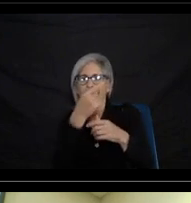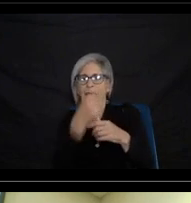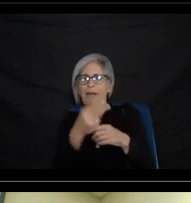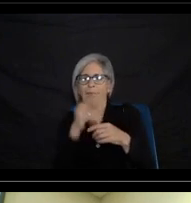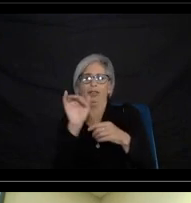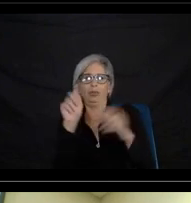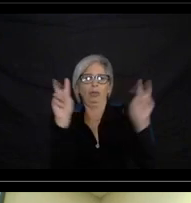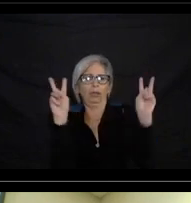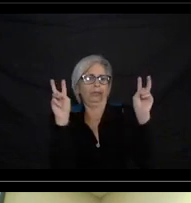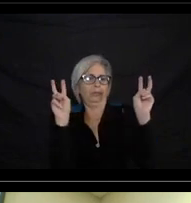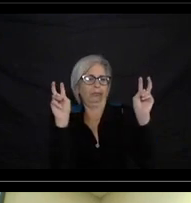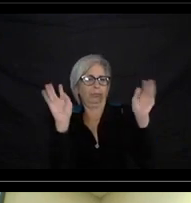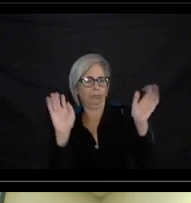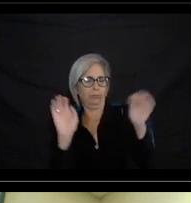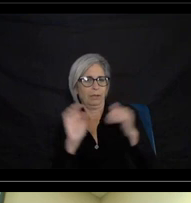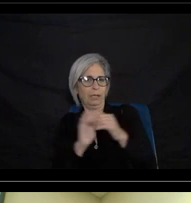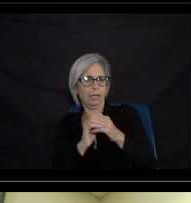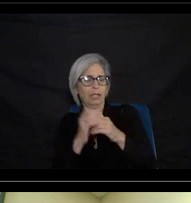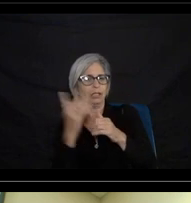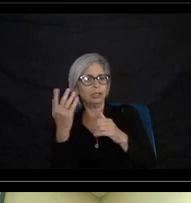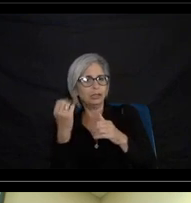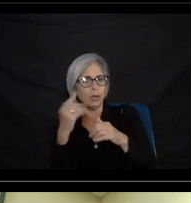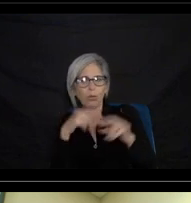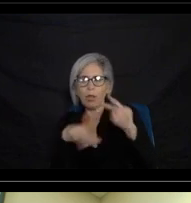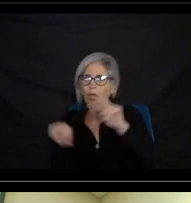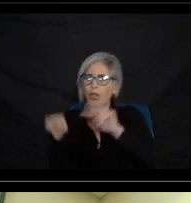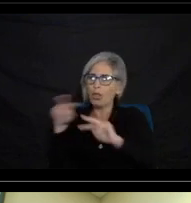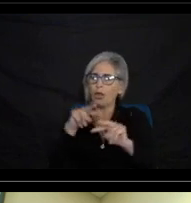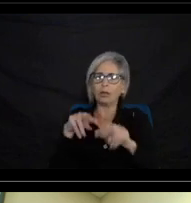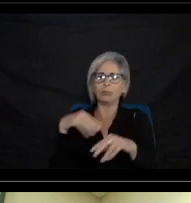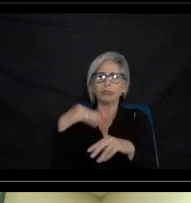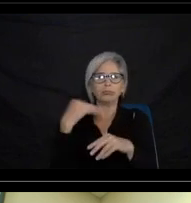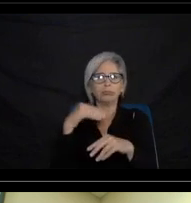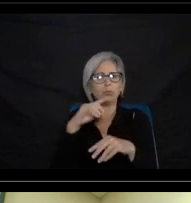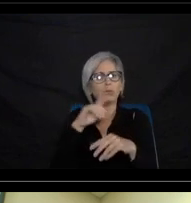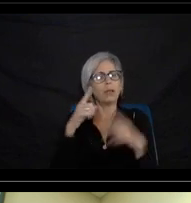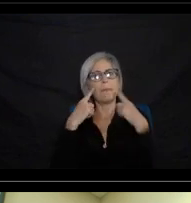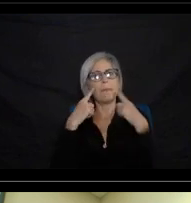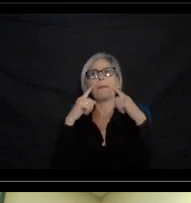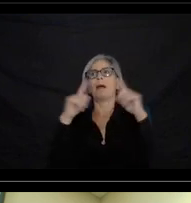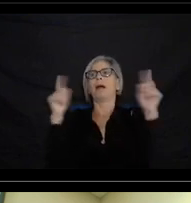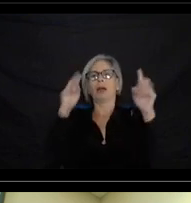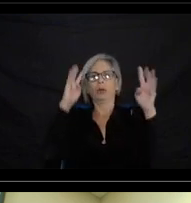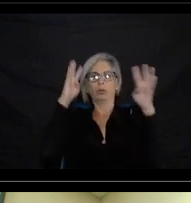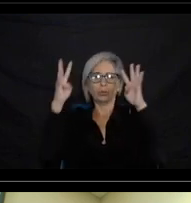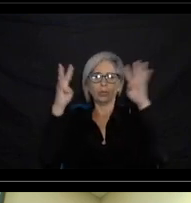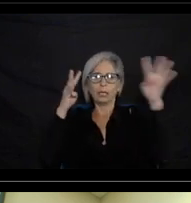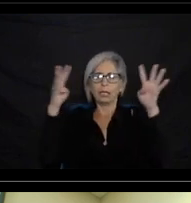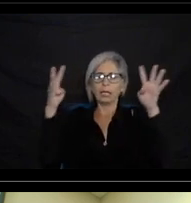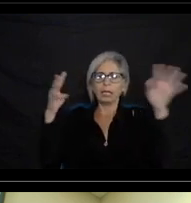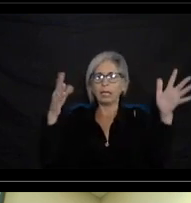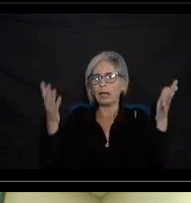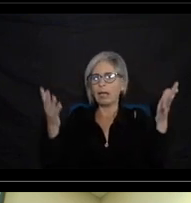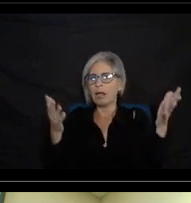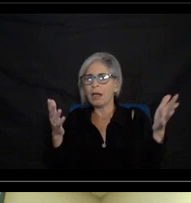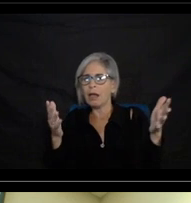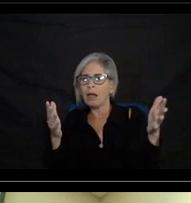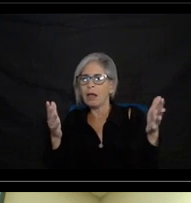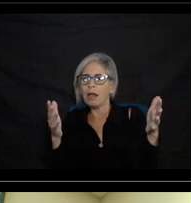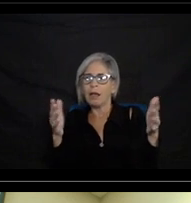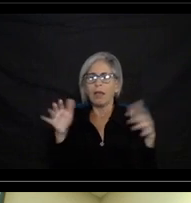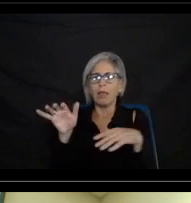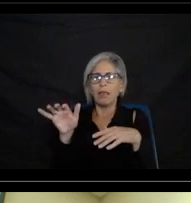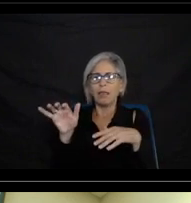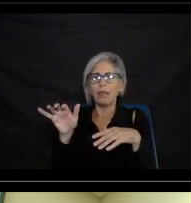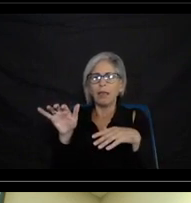And the places we've looked have been very, very successful with this of creating a housing stock that that fits